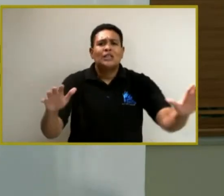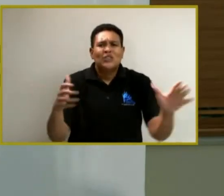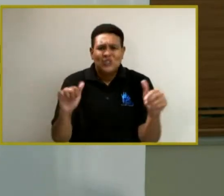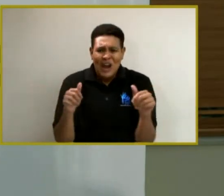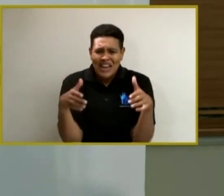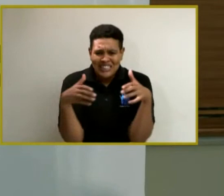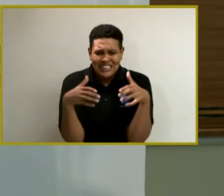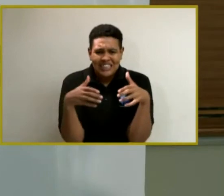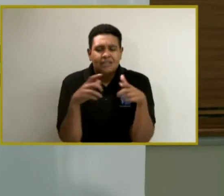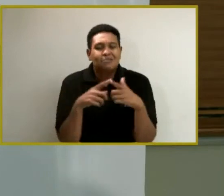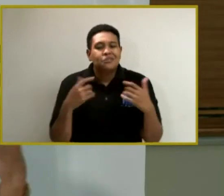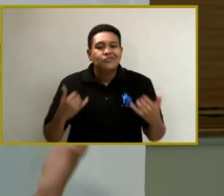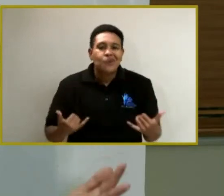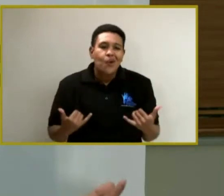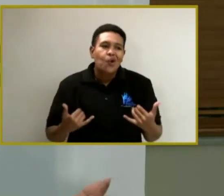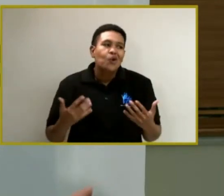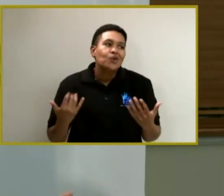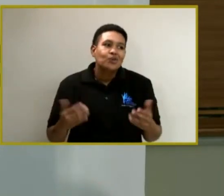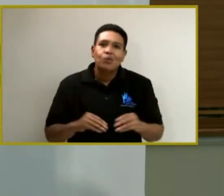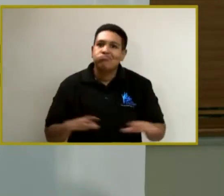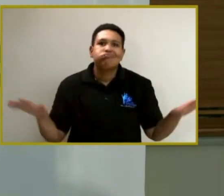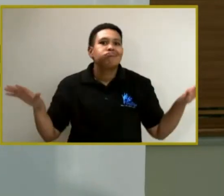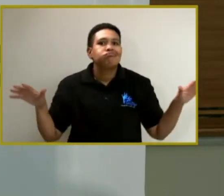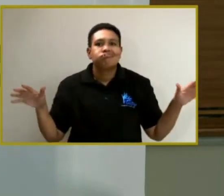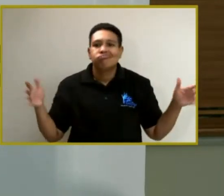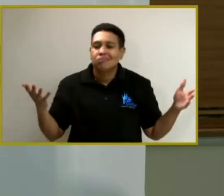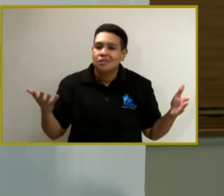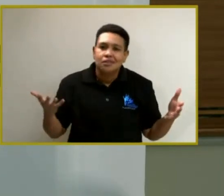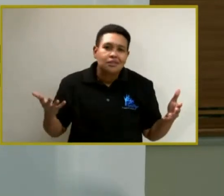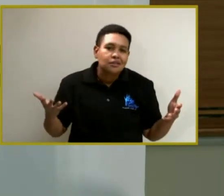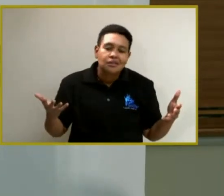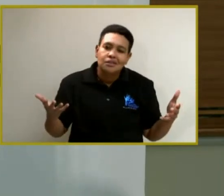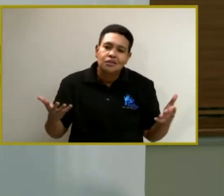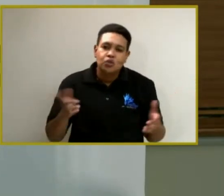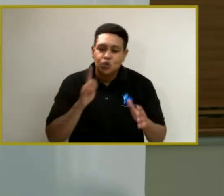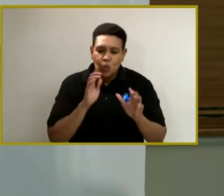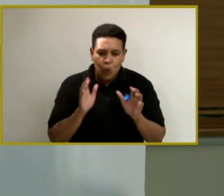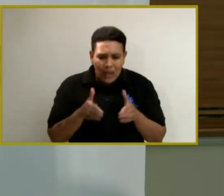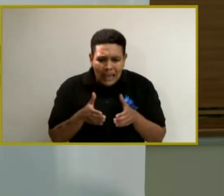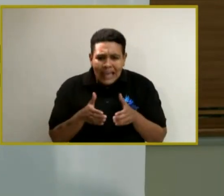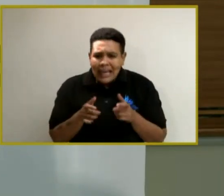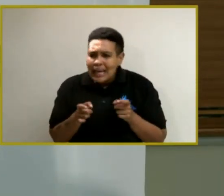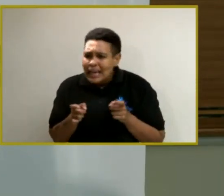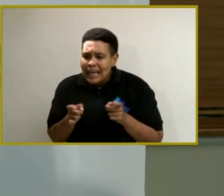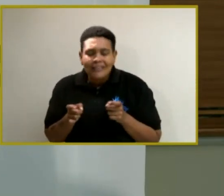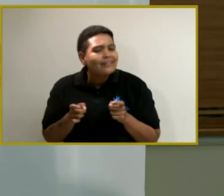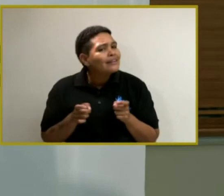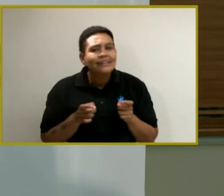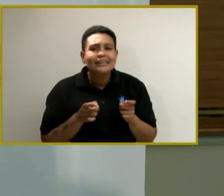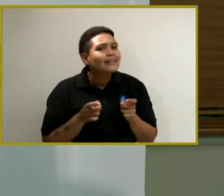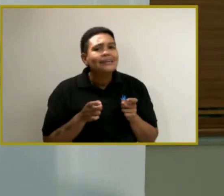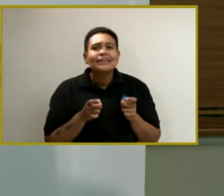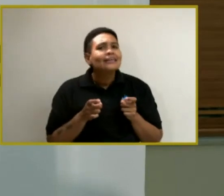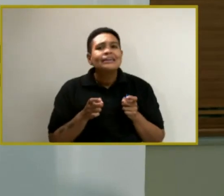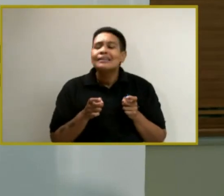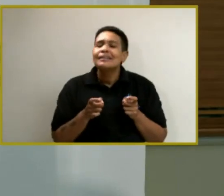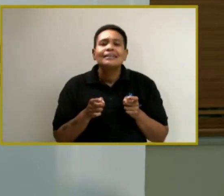the bag. But now it's out of the bag. And so containment measures are